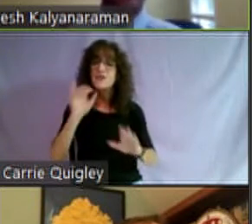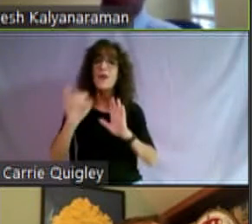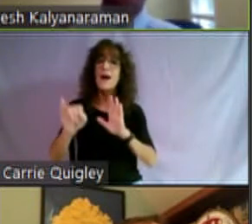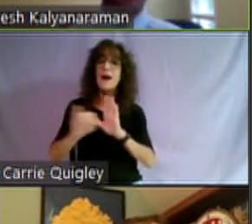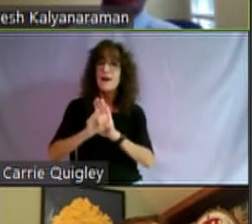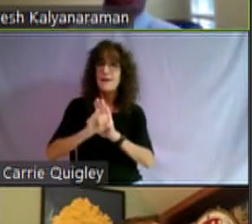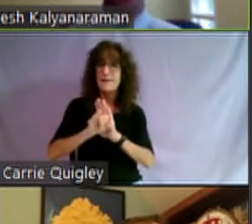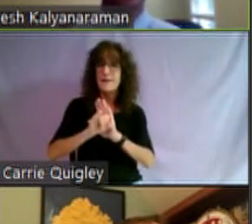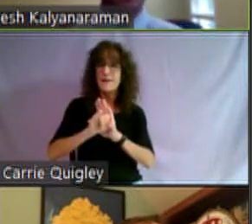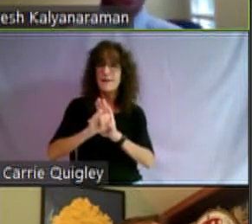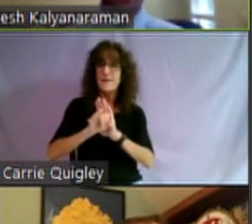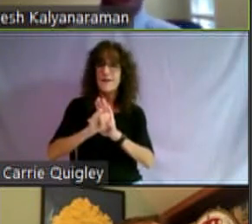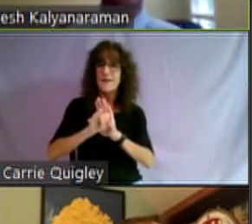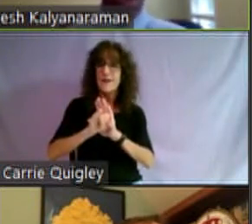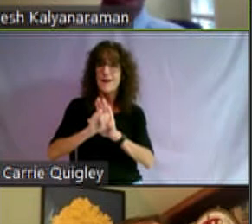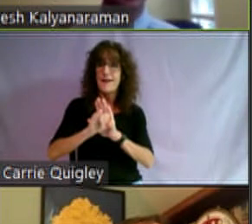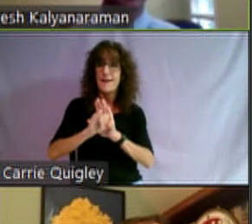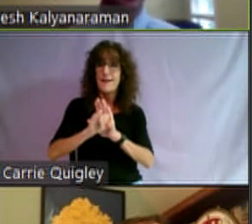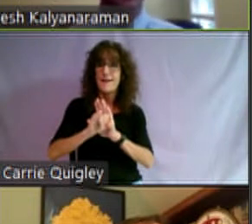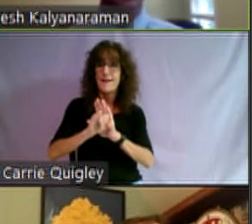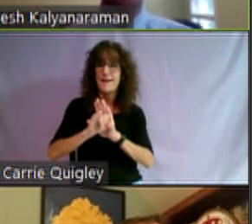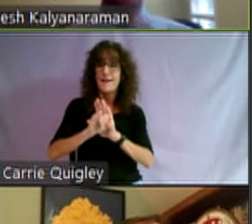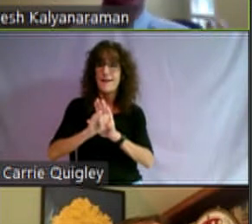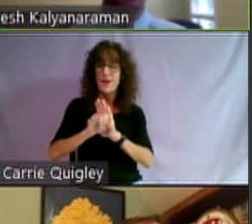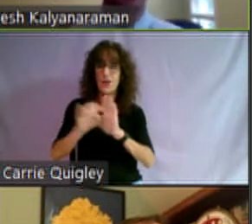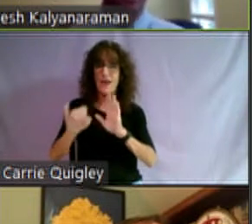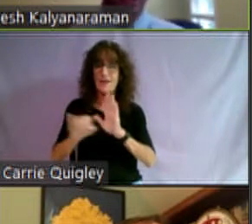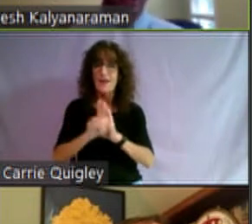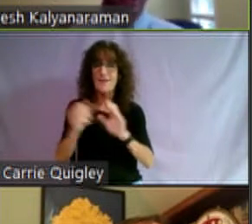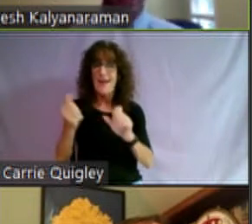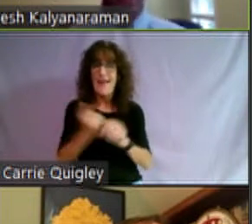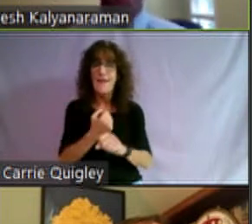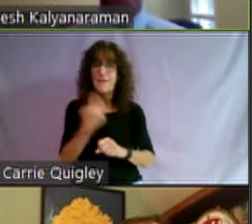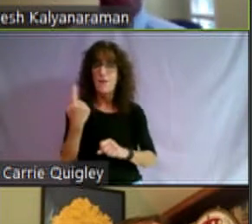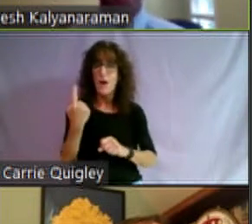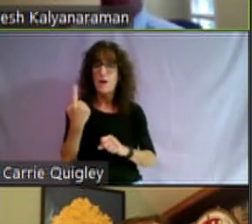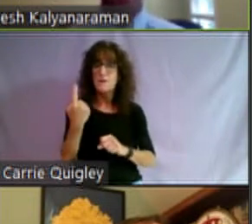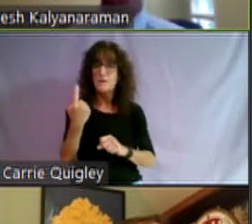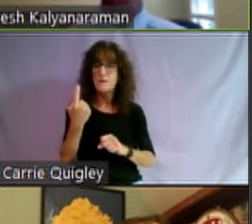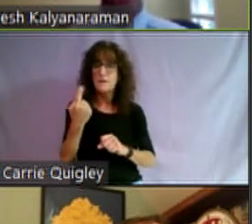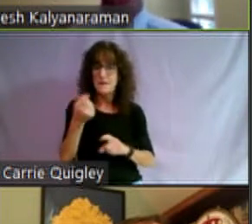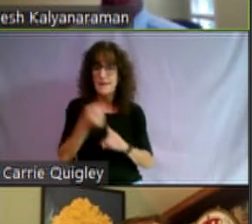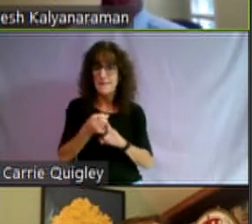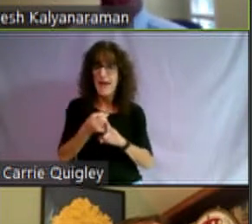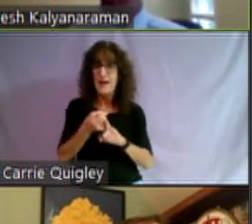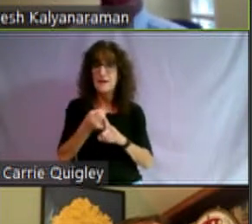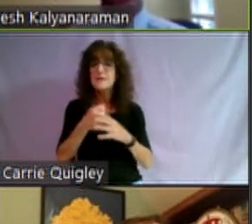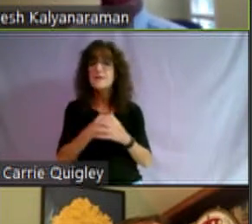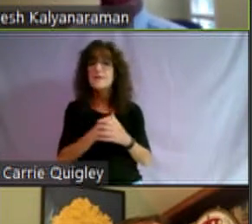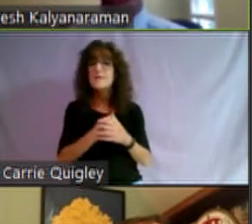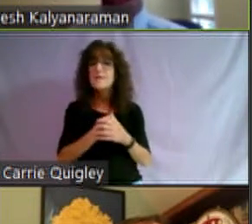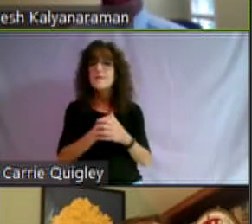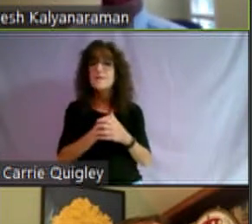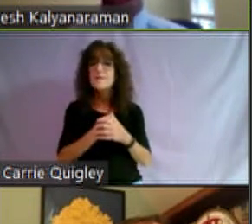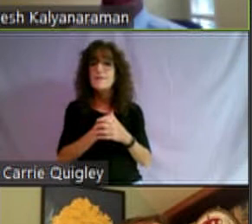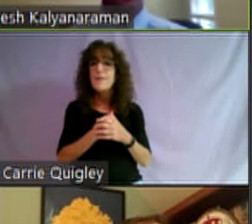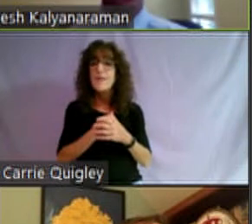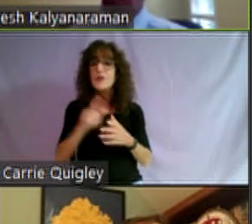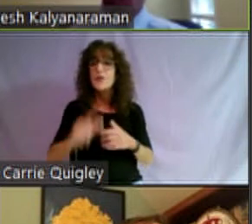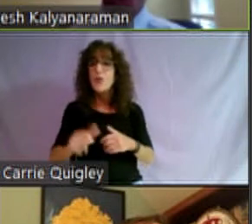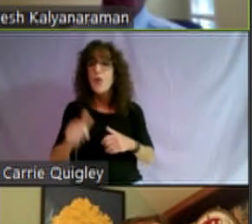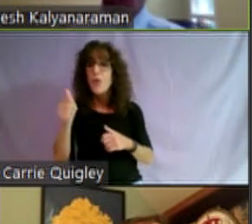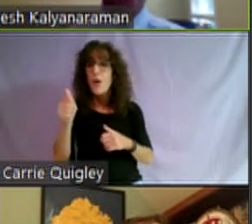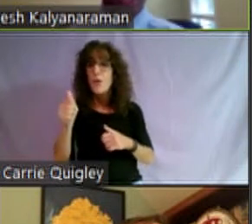identify. Ideally, you're identifying everybody who's infected. Um, the lower